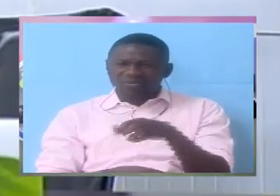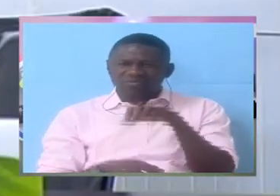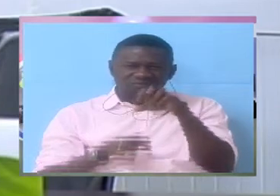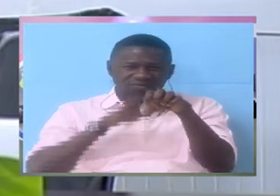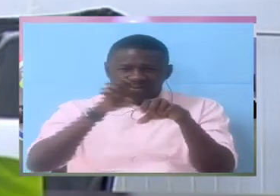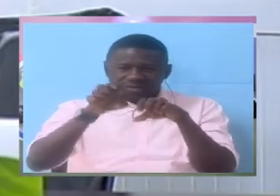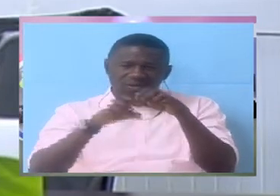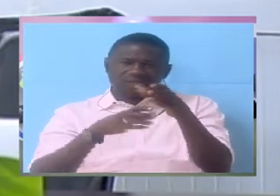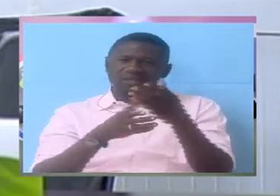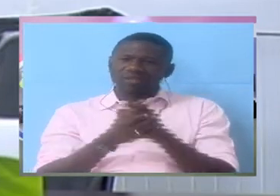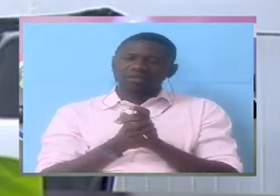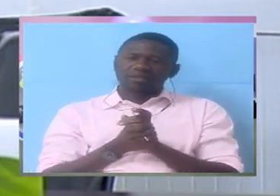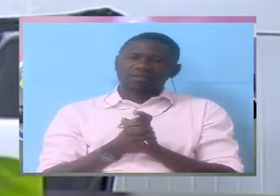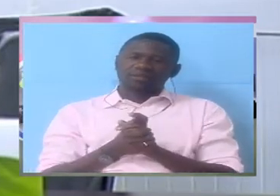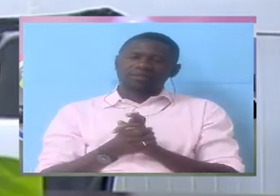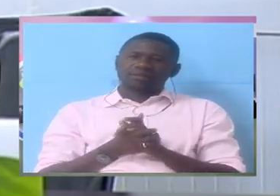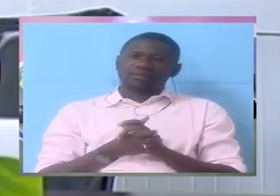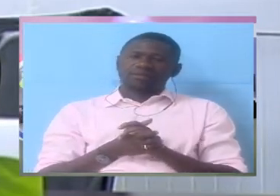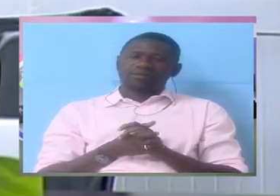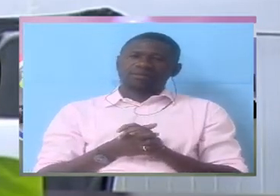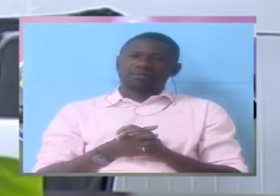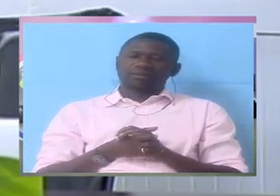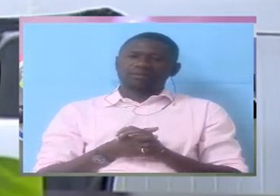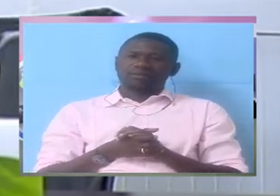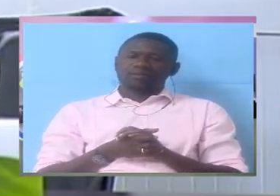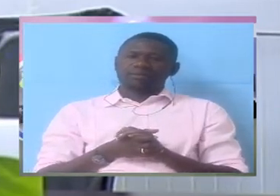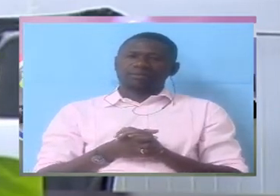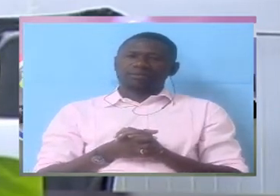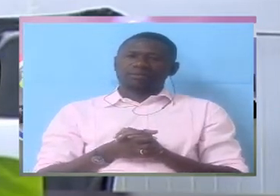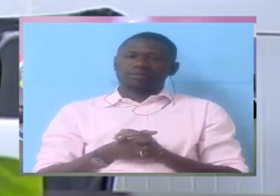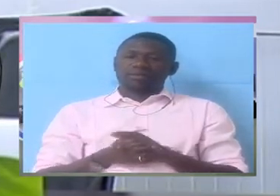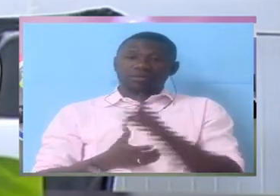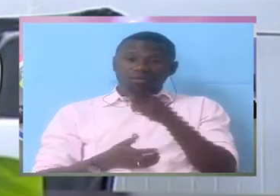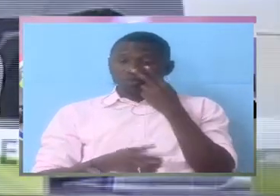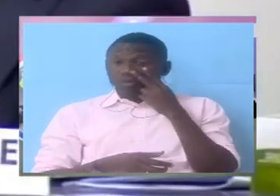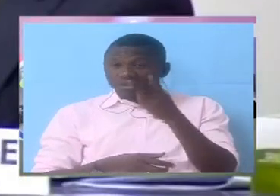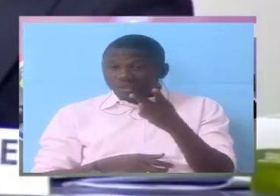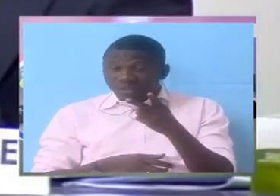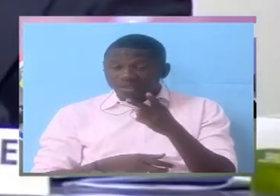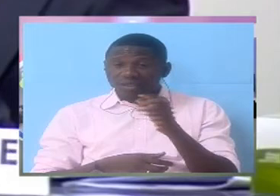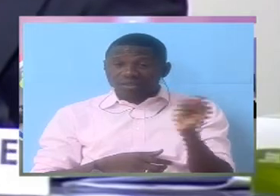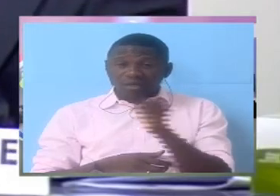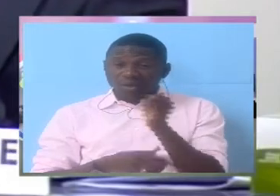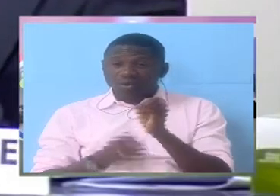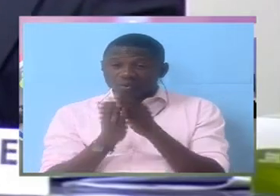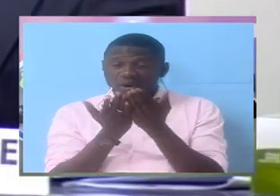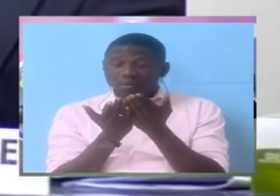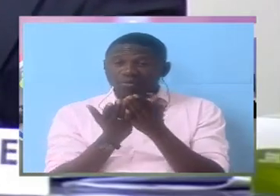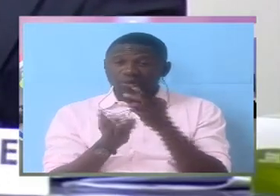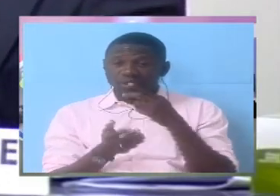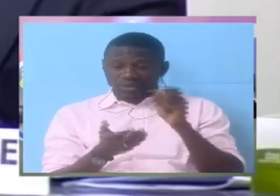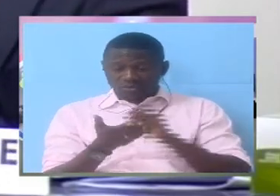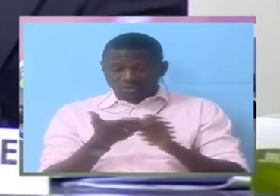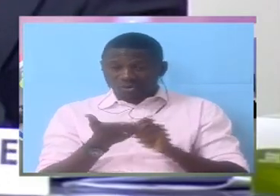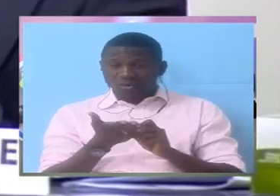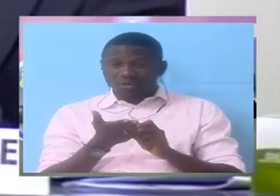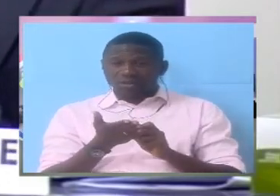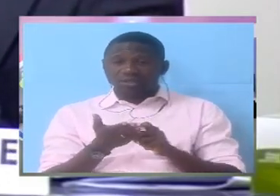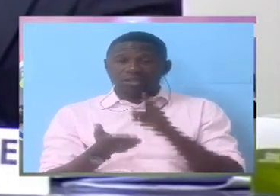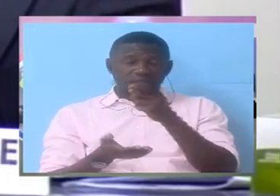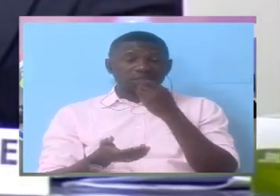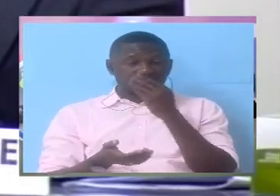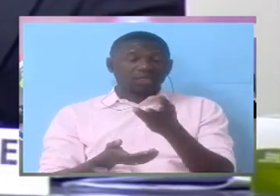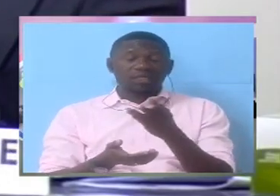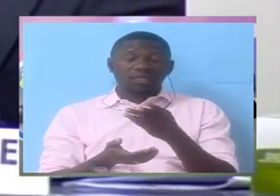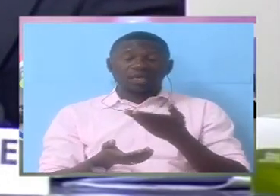Did you see the Quran he wrote? He said he wrote a Quran. This one we have